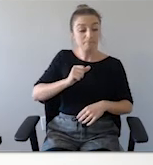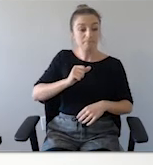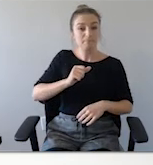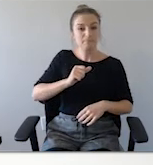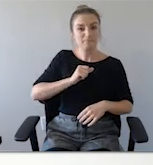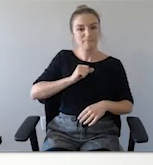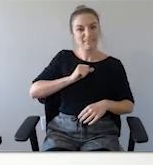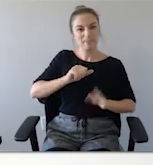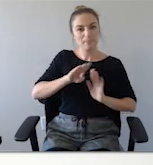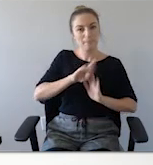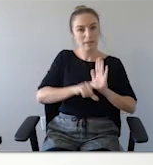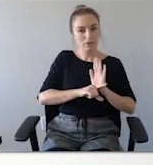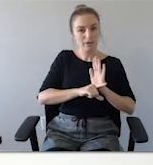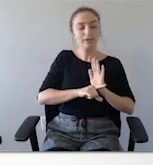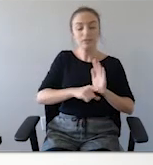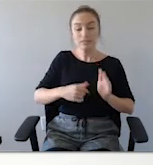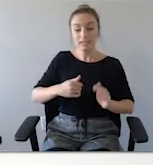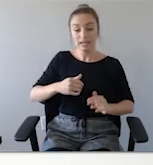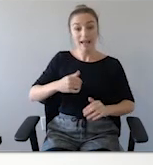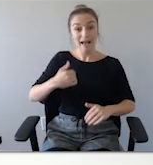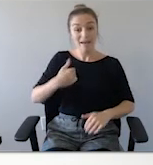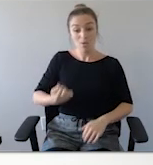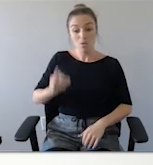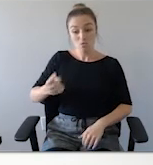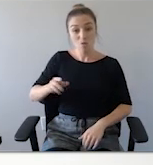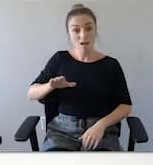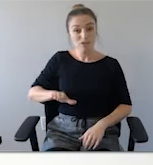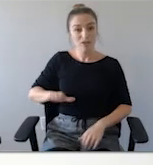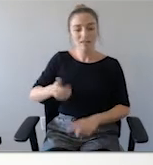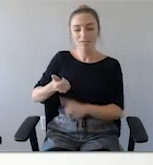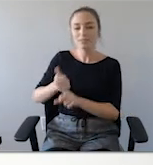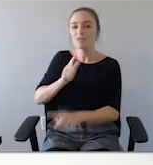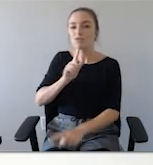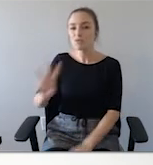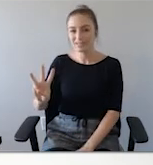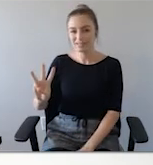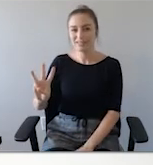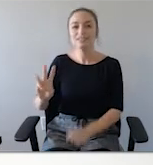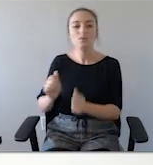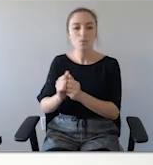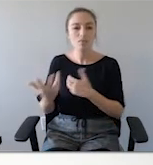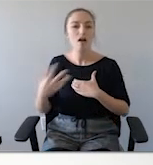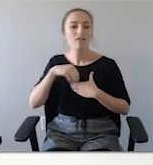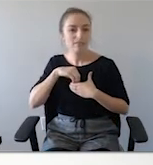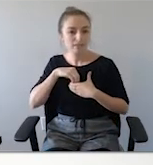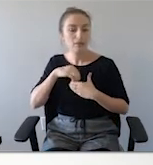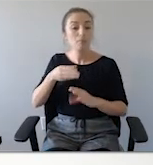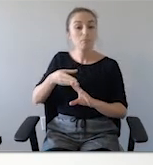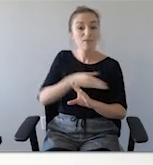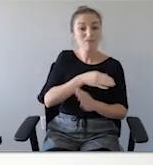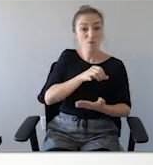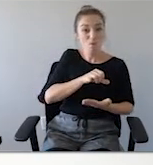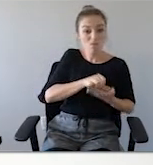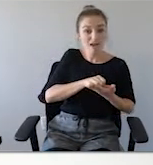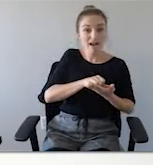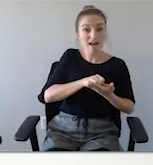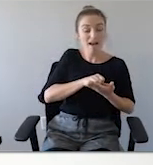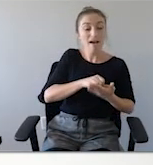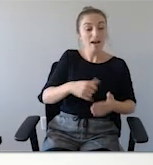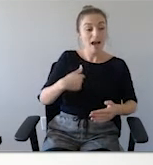autism. Prior to having my children, I actually worked for Broward County Schools, which is the 6th largest school district in the